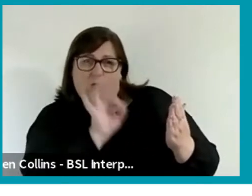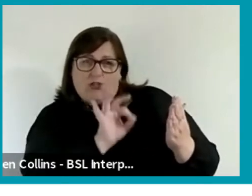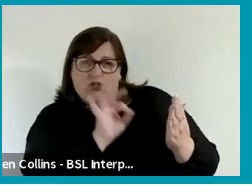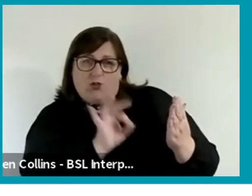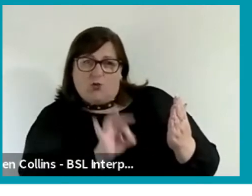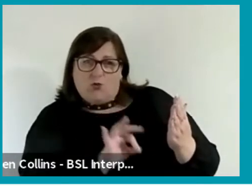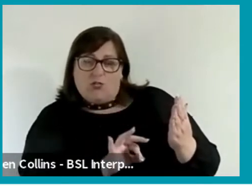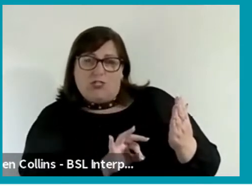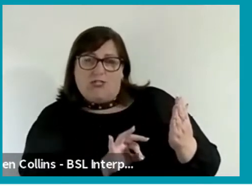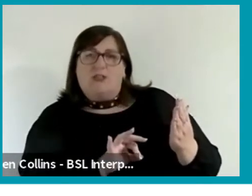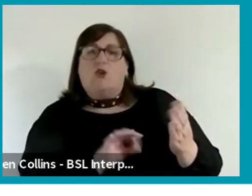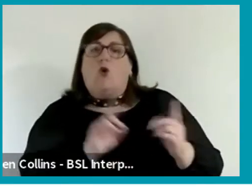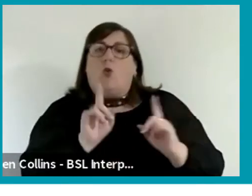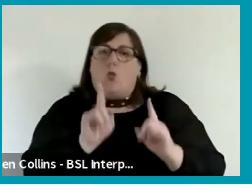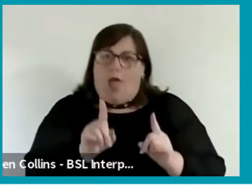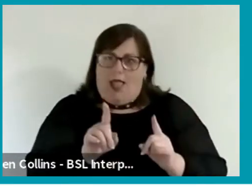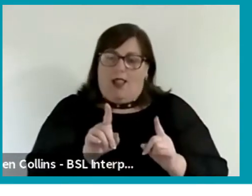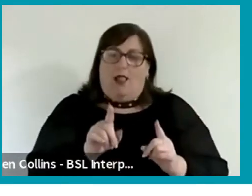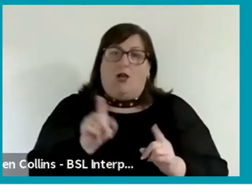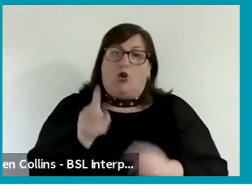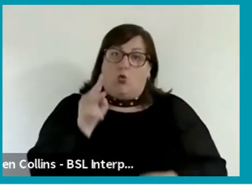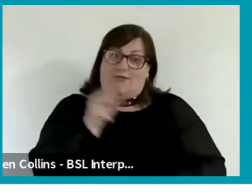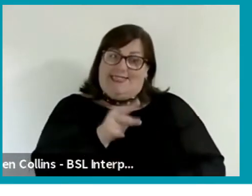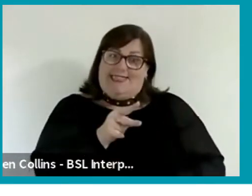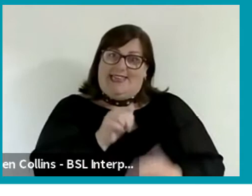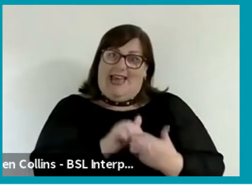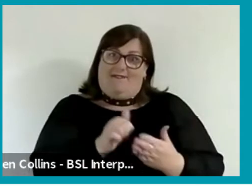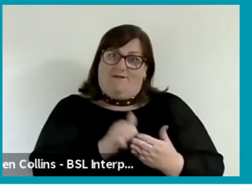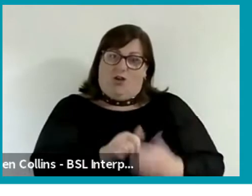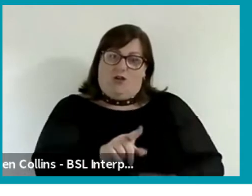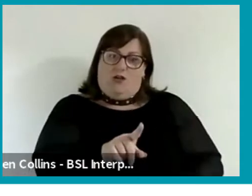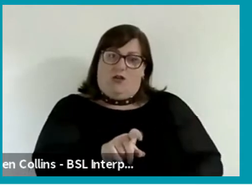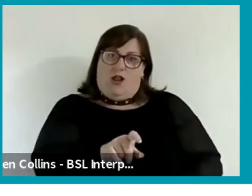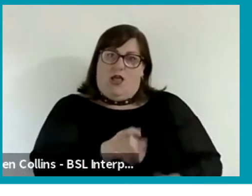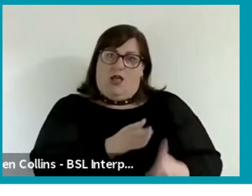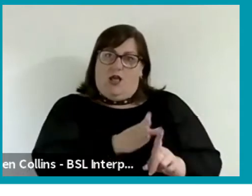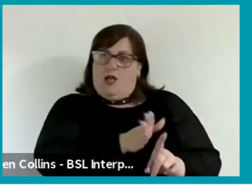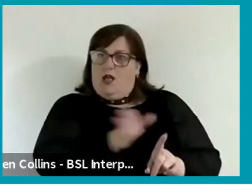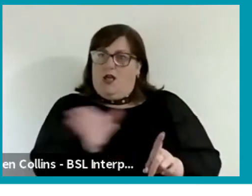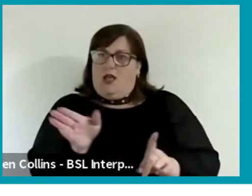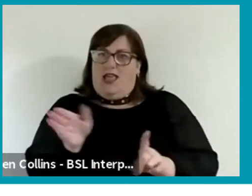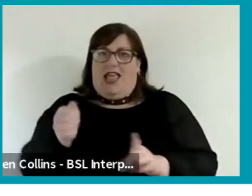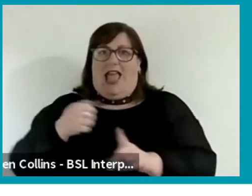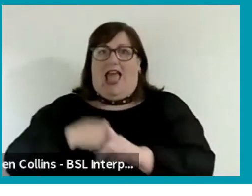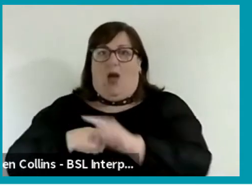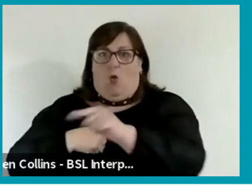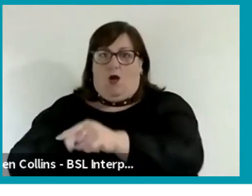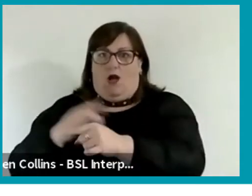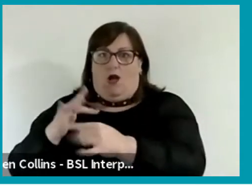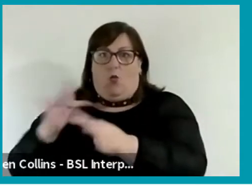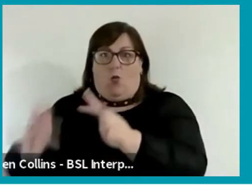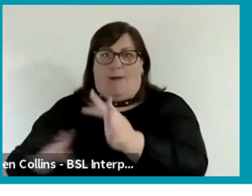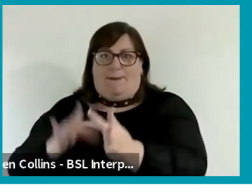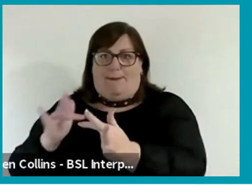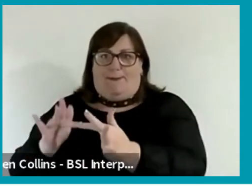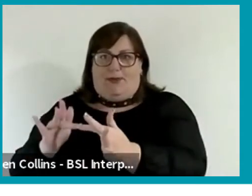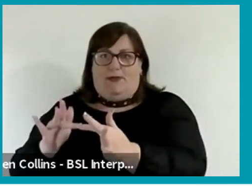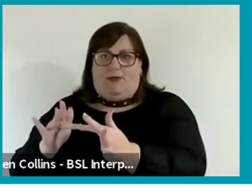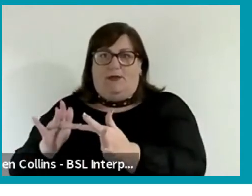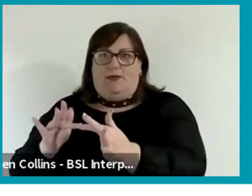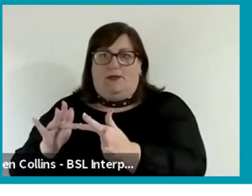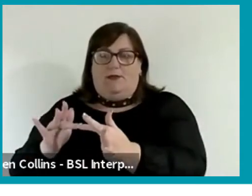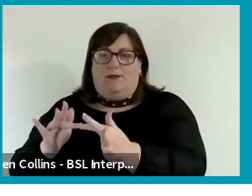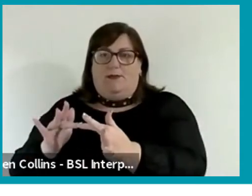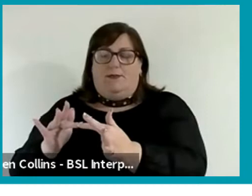our website first. So you'll be able to see the job description first. So before you go and click on apply, everyone